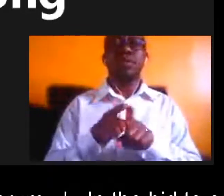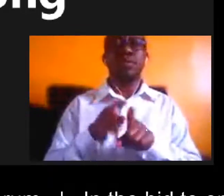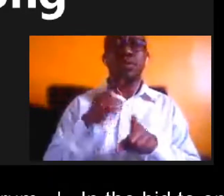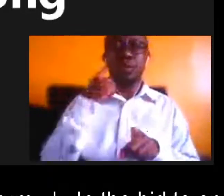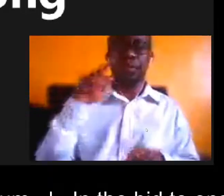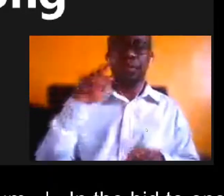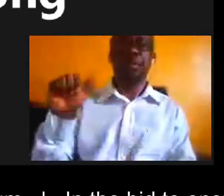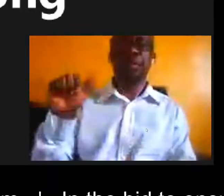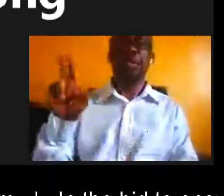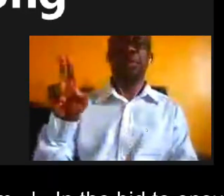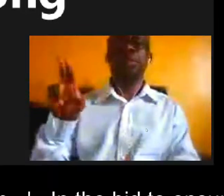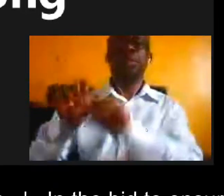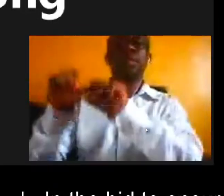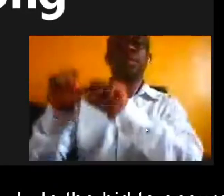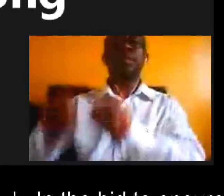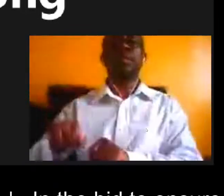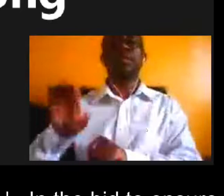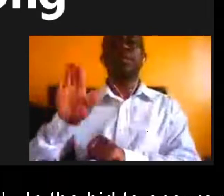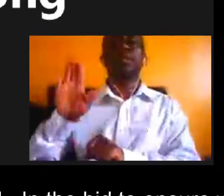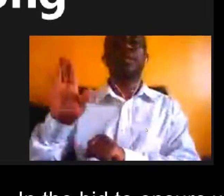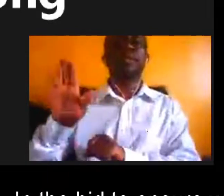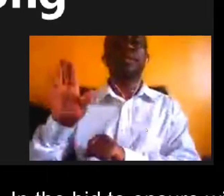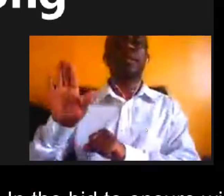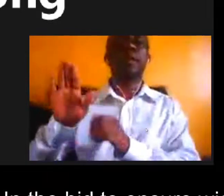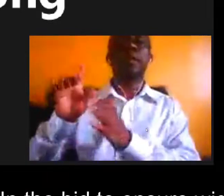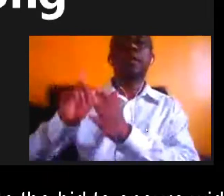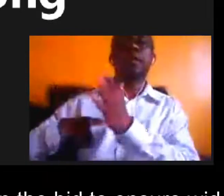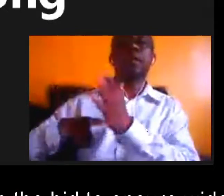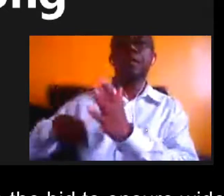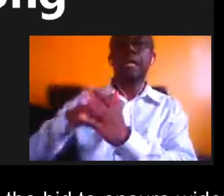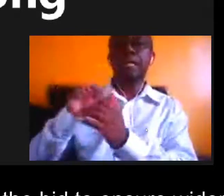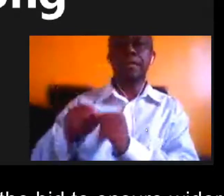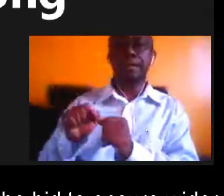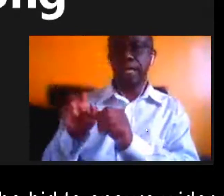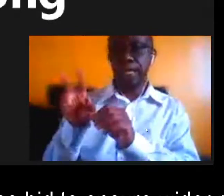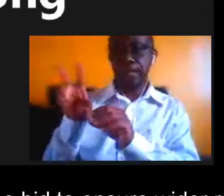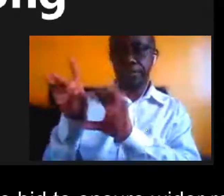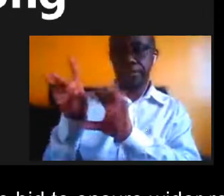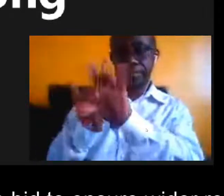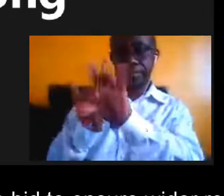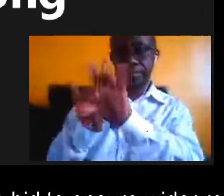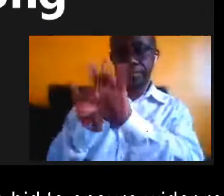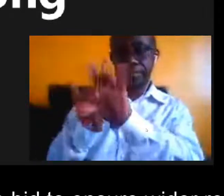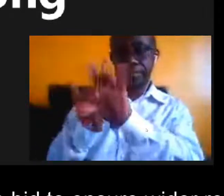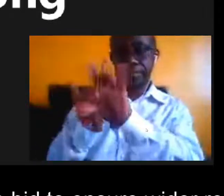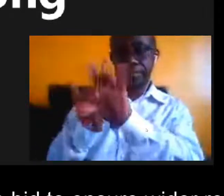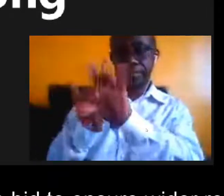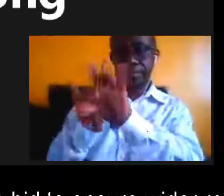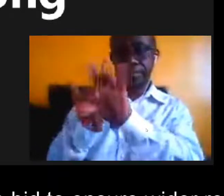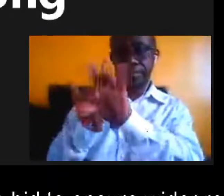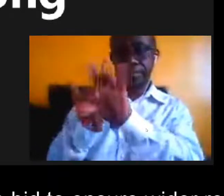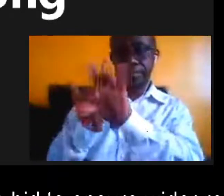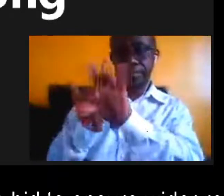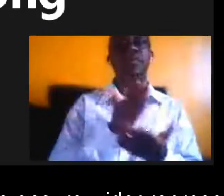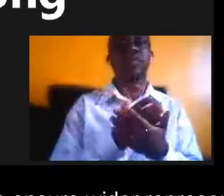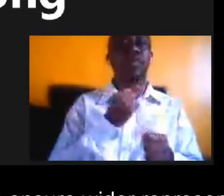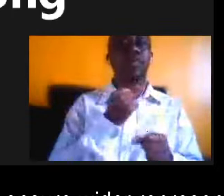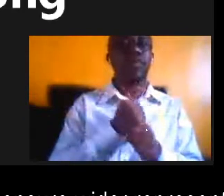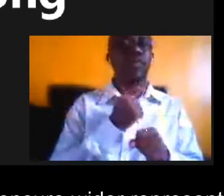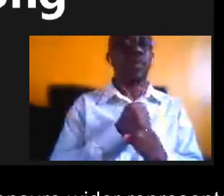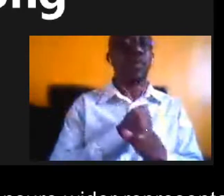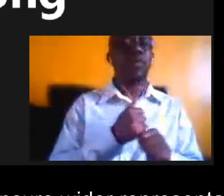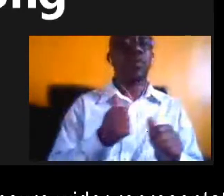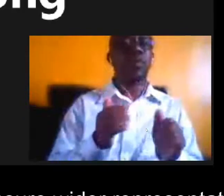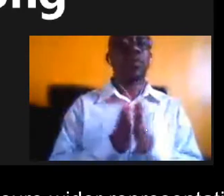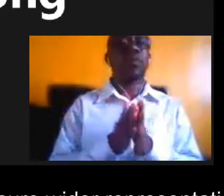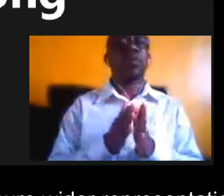out, what are some of those things that needs to be done to effectively respond to the impact of COVID-19 on